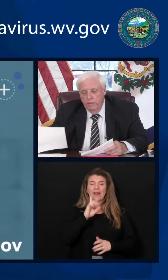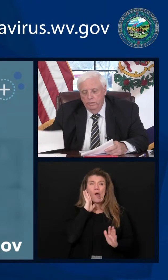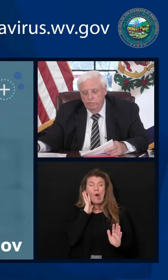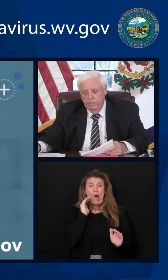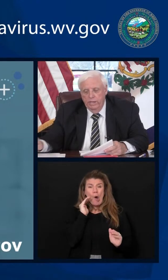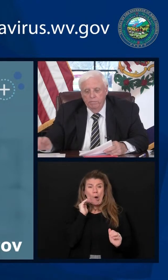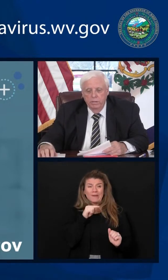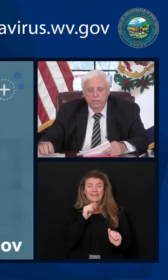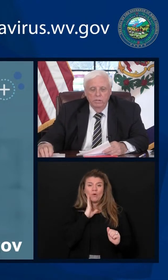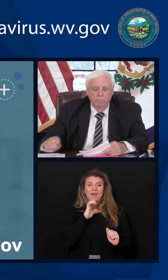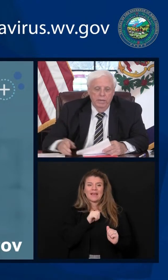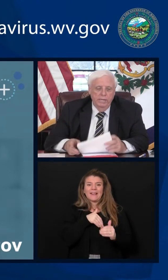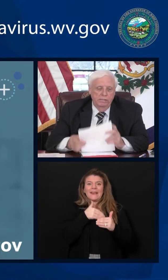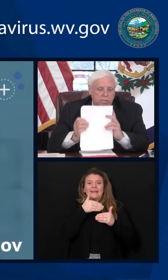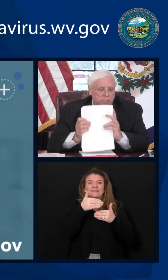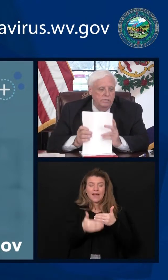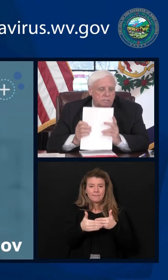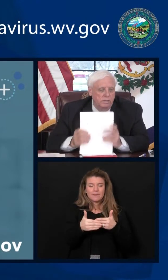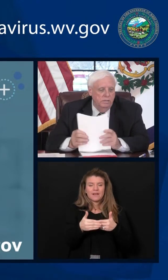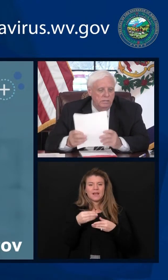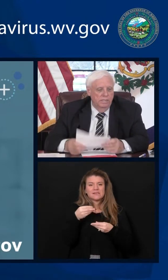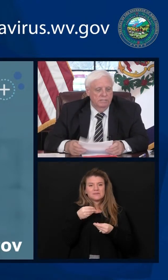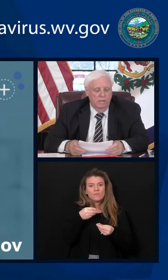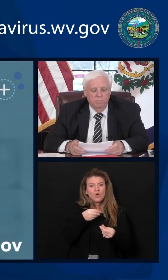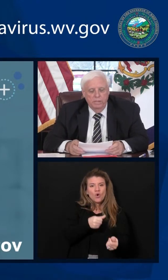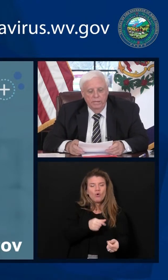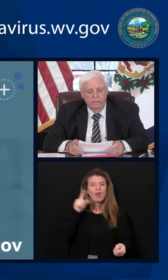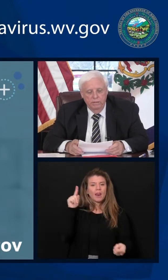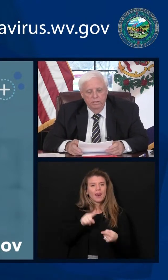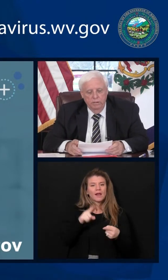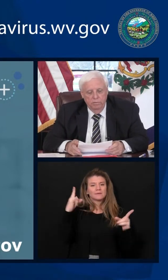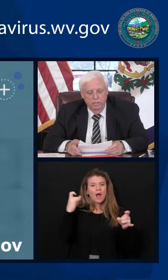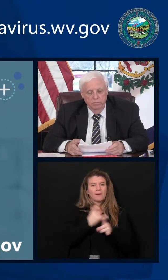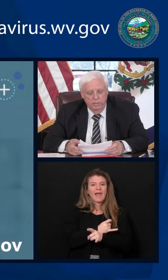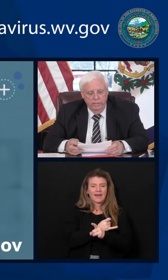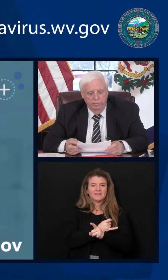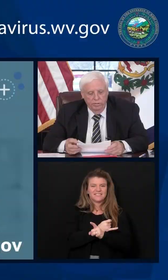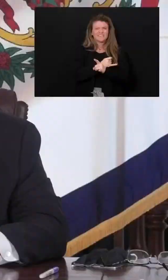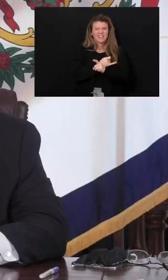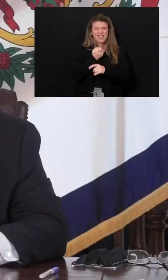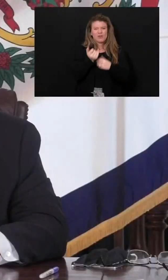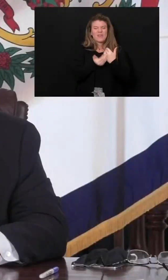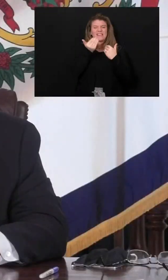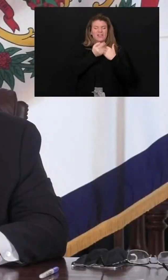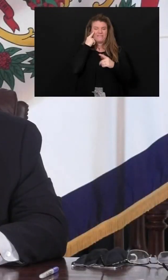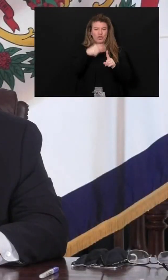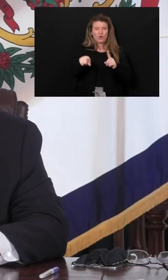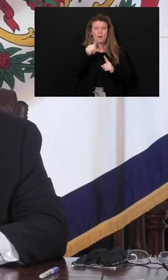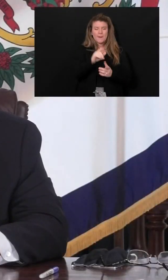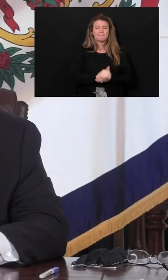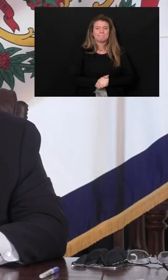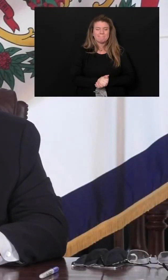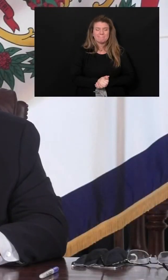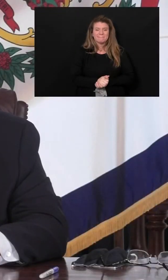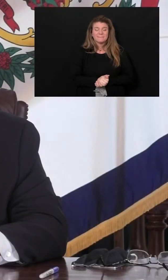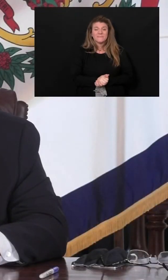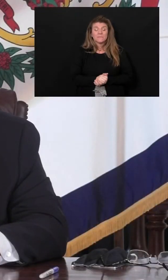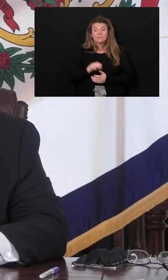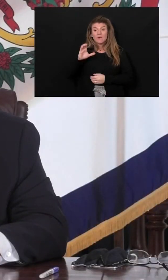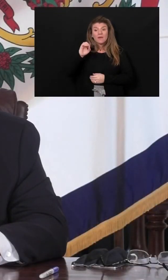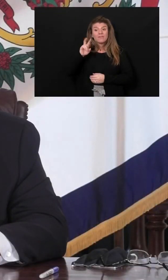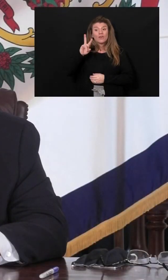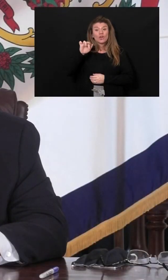be another step to making things just a little less complicated, a little bit easier. All the COVID